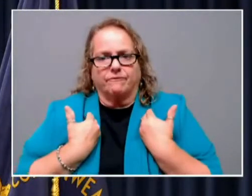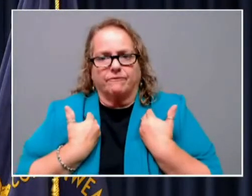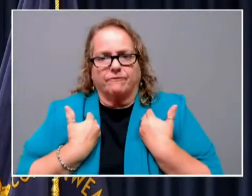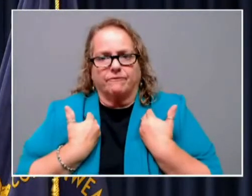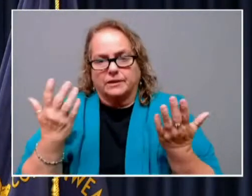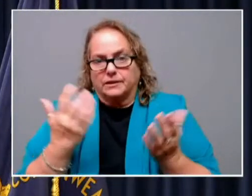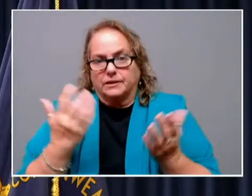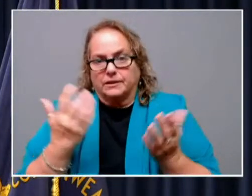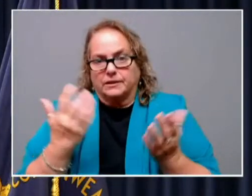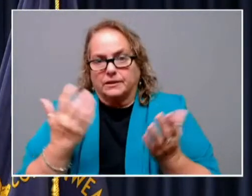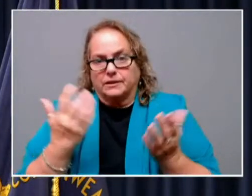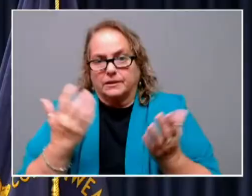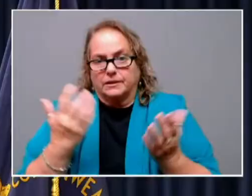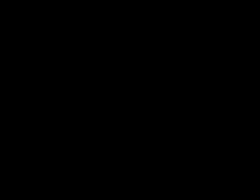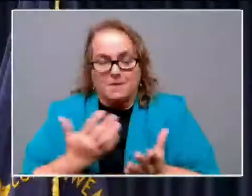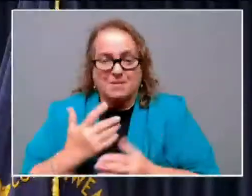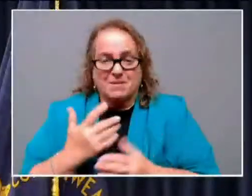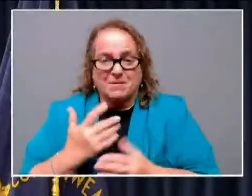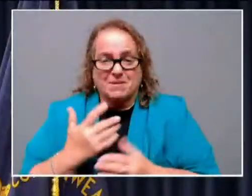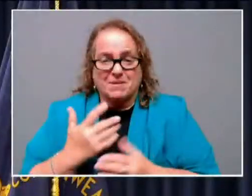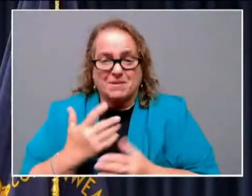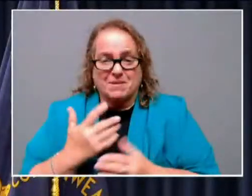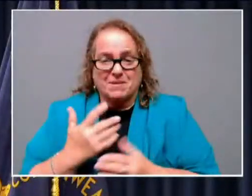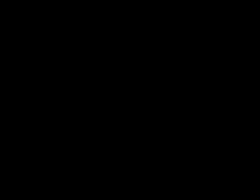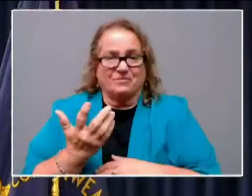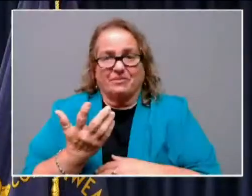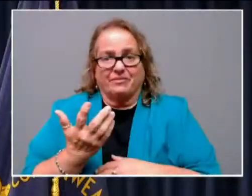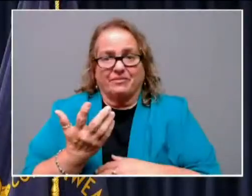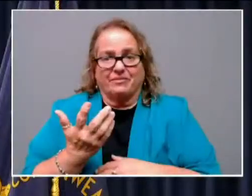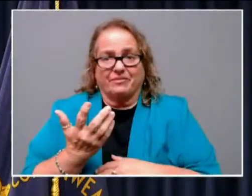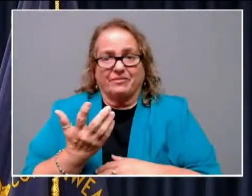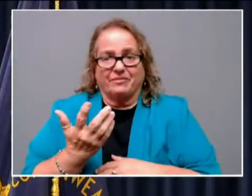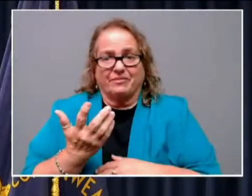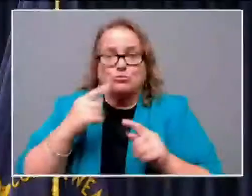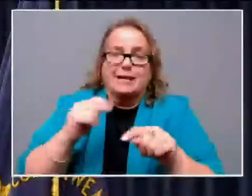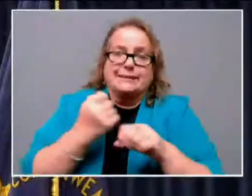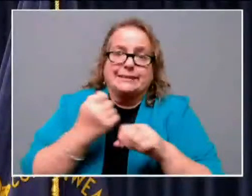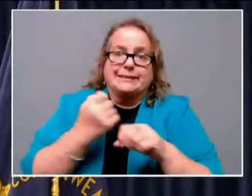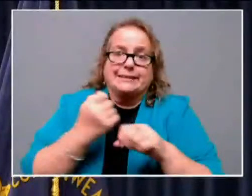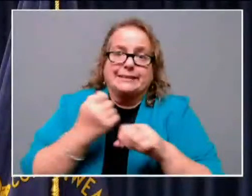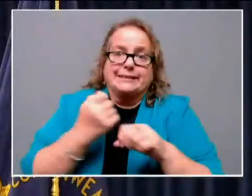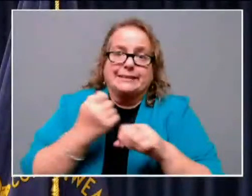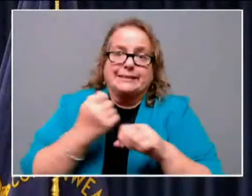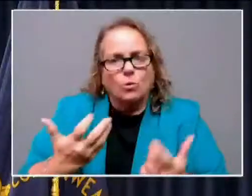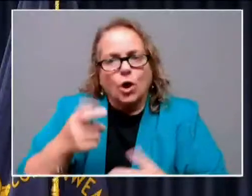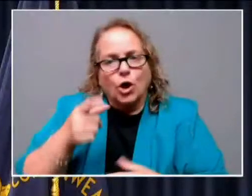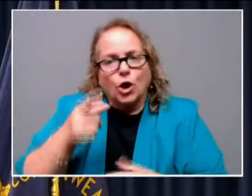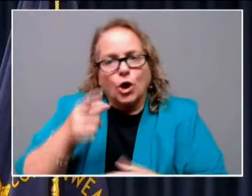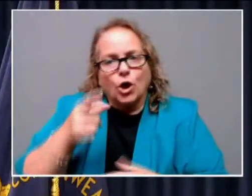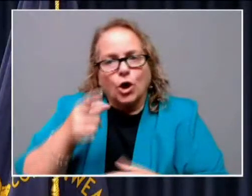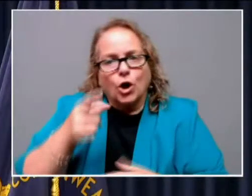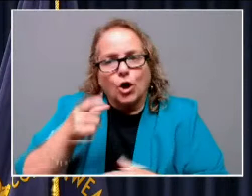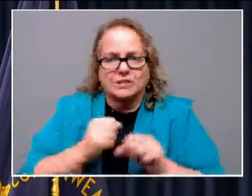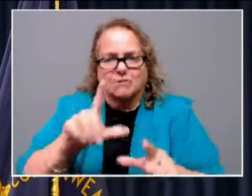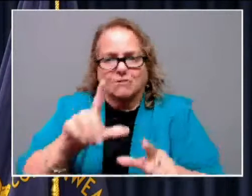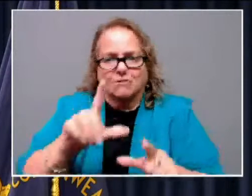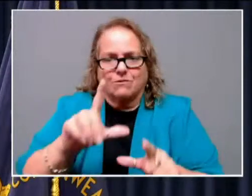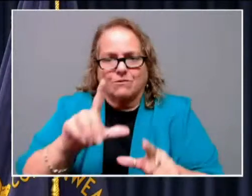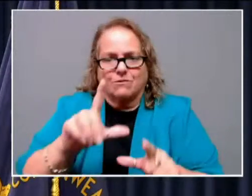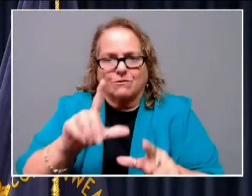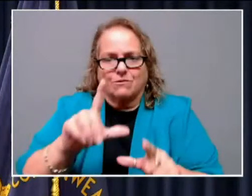it may sound trite to say we're trying to save your life. We're trying to get you to save your life, and we're trying to get you to make